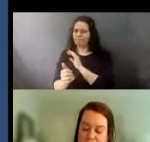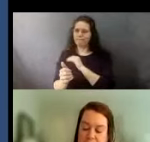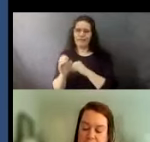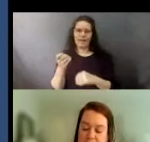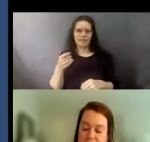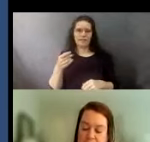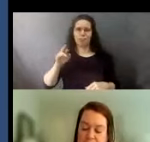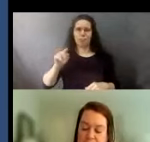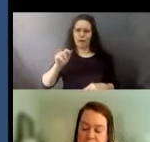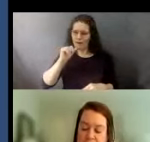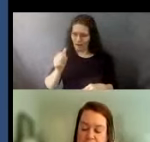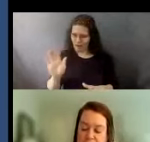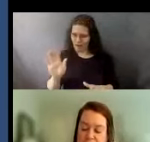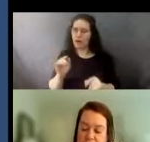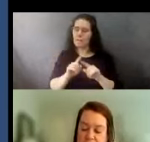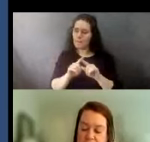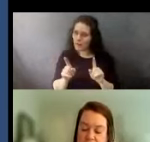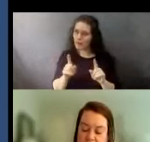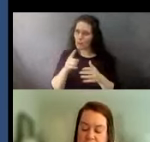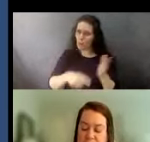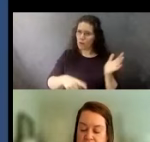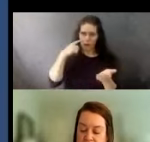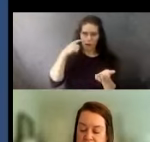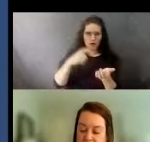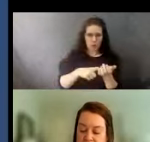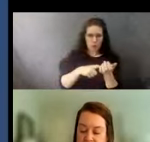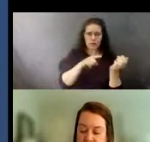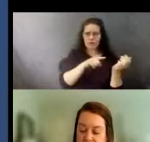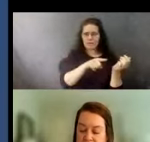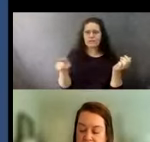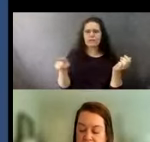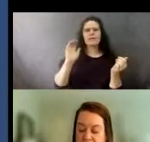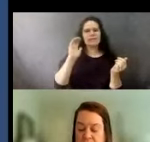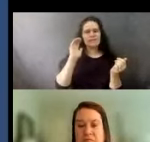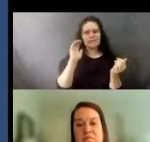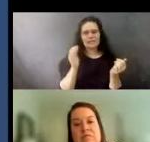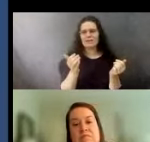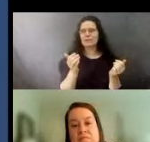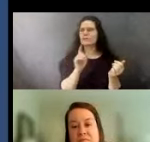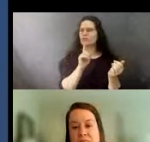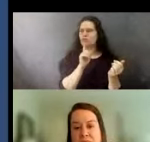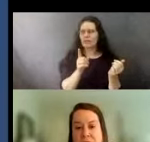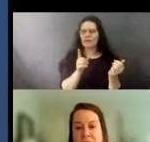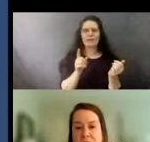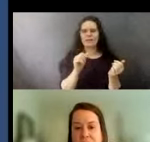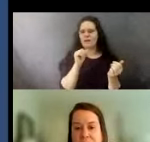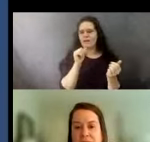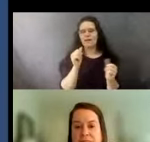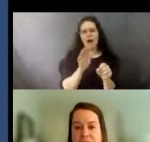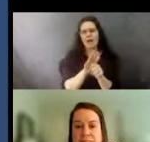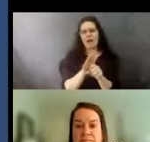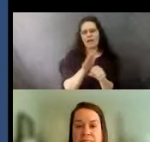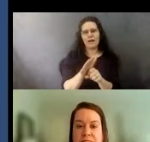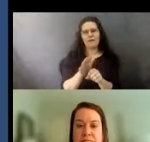anecdotally, it seems as though there is a big shortage of applicants for open